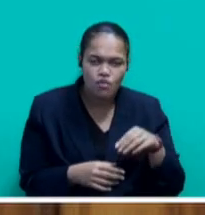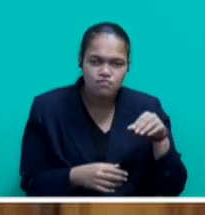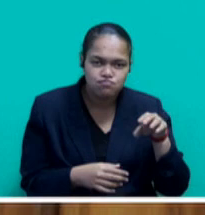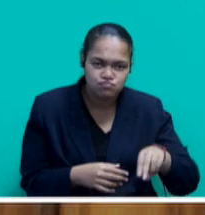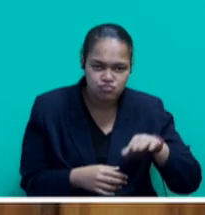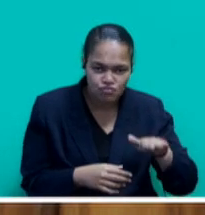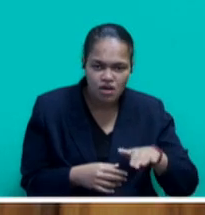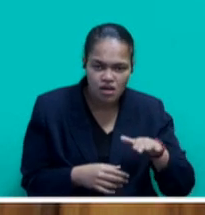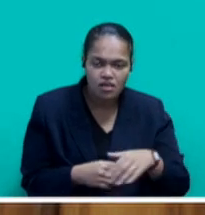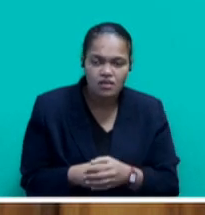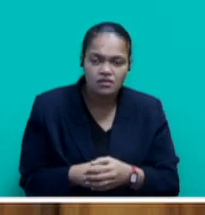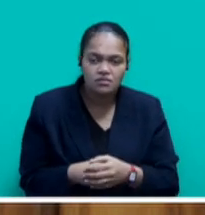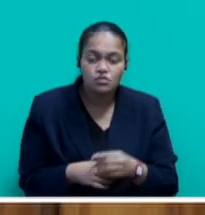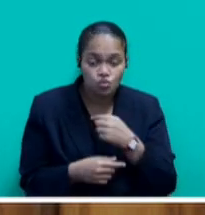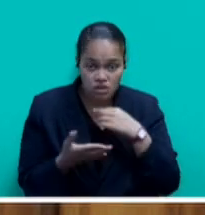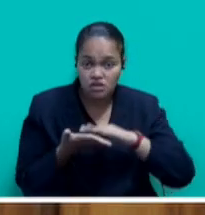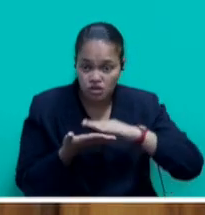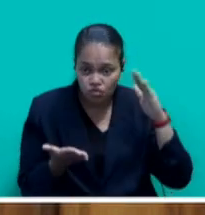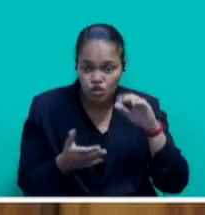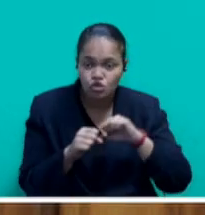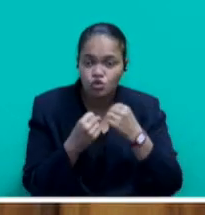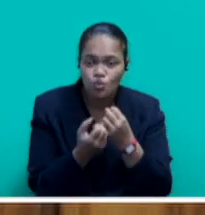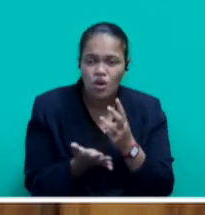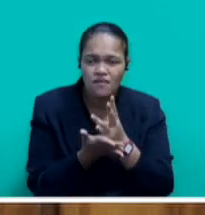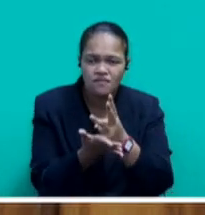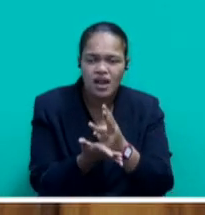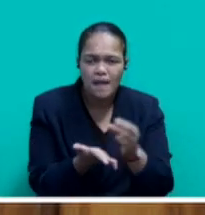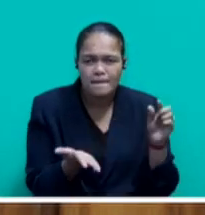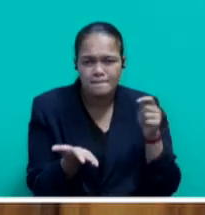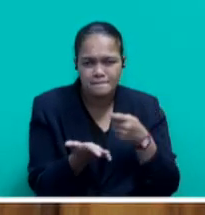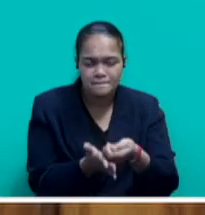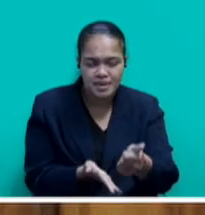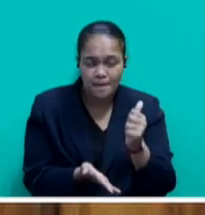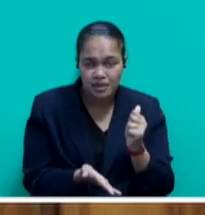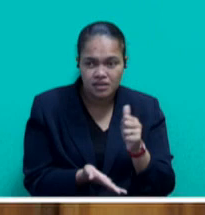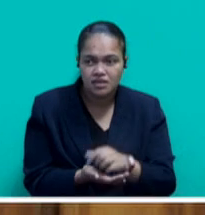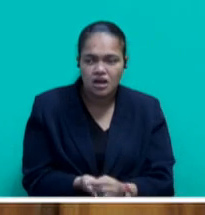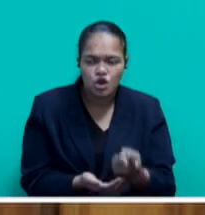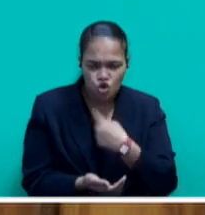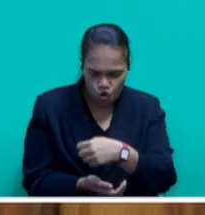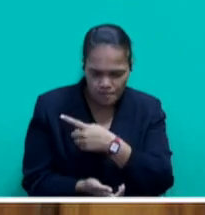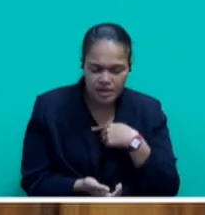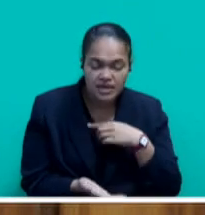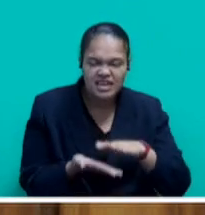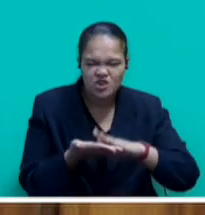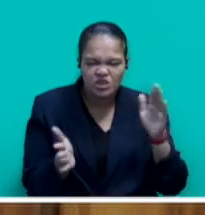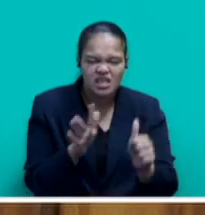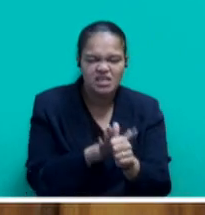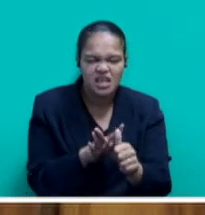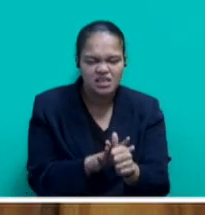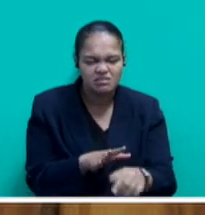will increase social welfare payments, reduce duty on certain goods, and made a commitment to increase access to basic